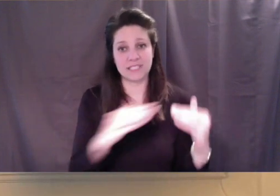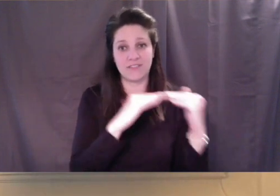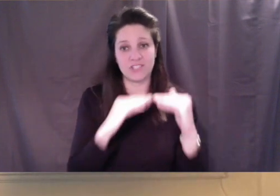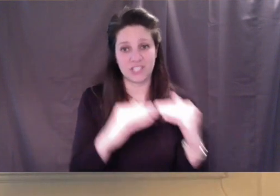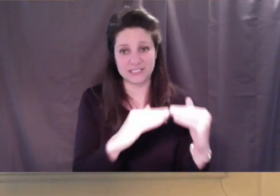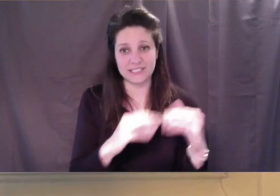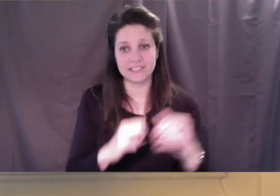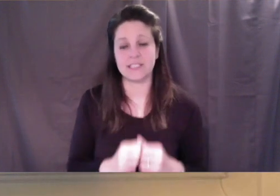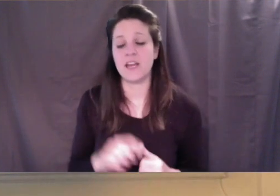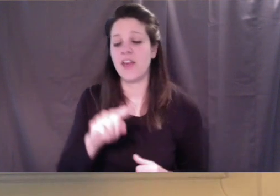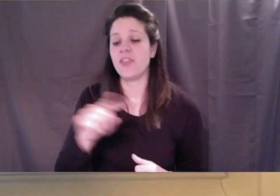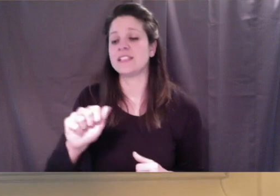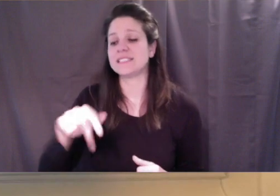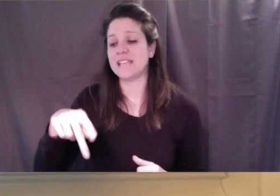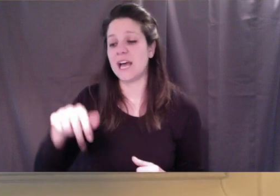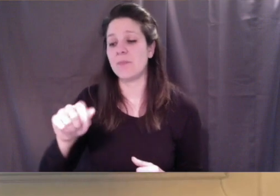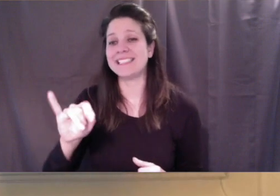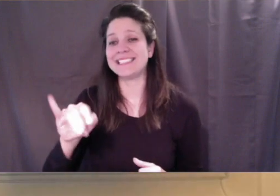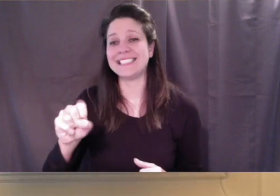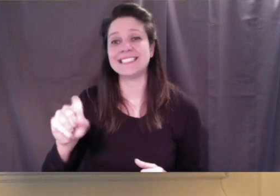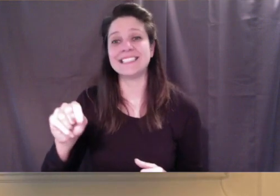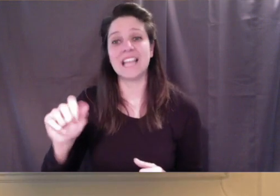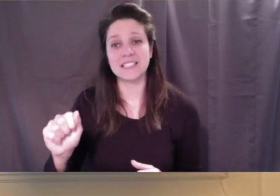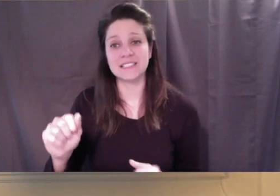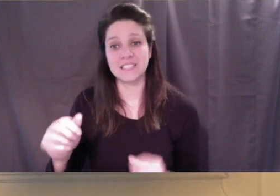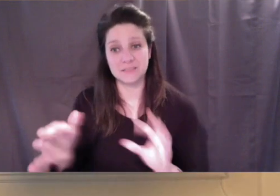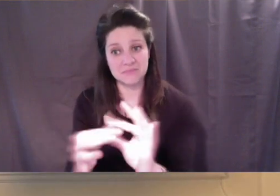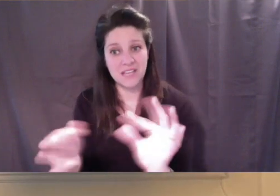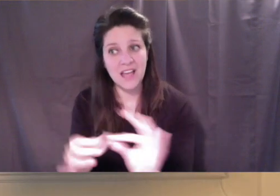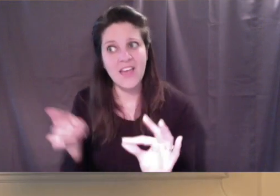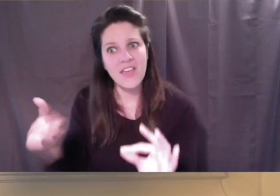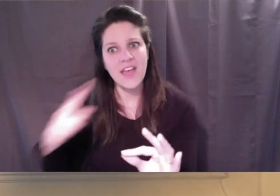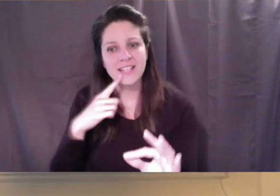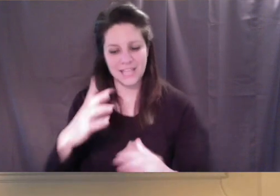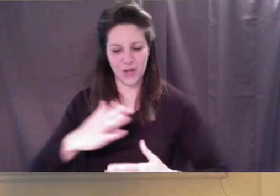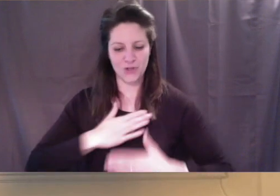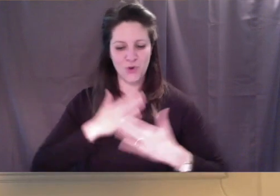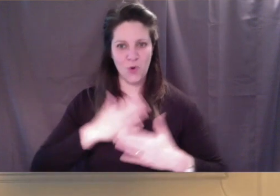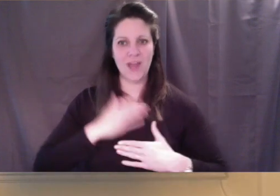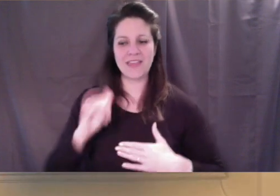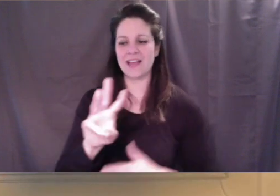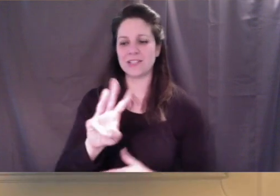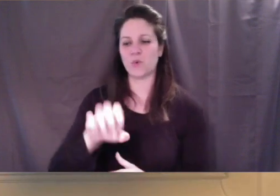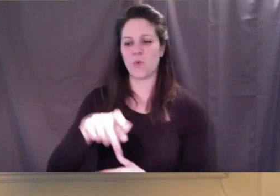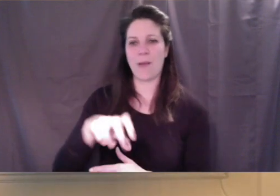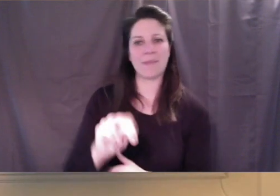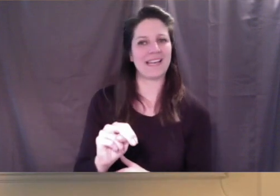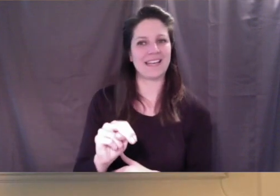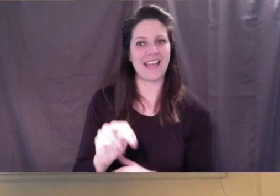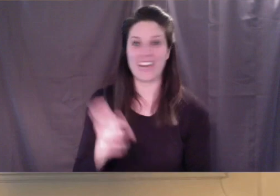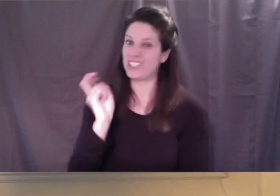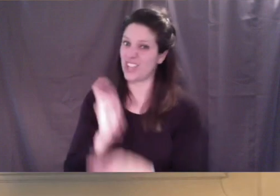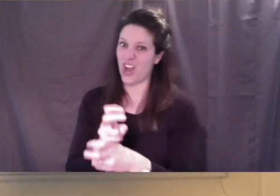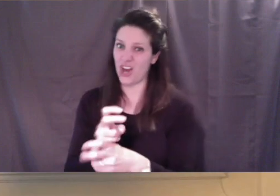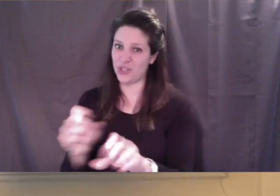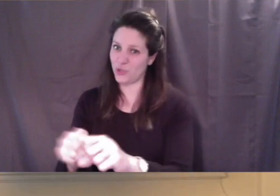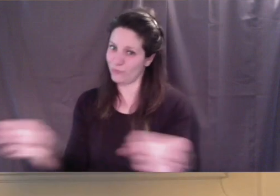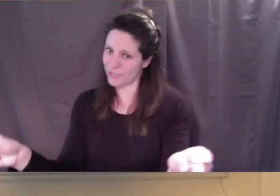slightly differently, reminding themselves and one another that joy is a weapon, one that is difficult to disarm.